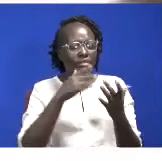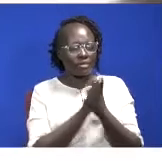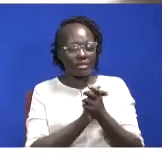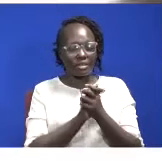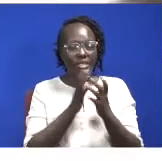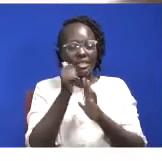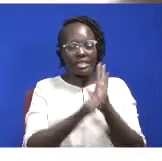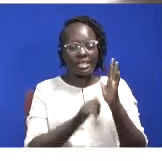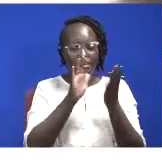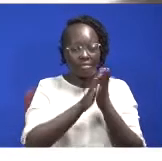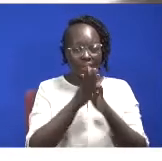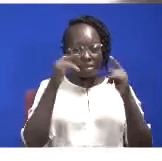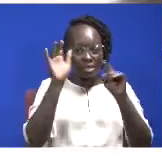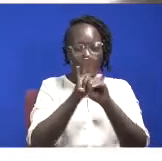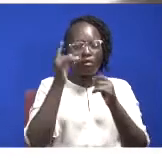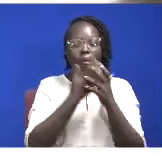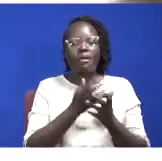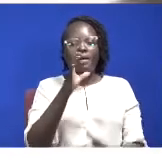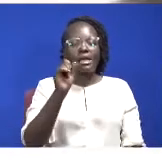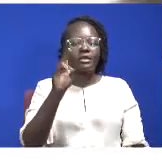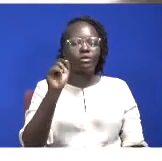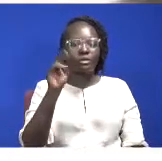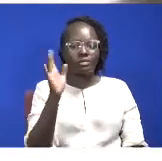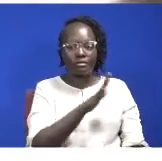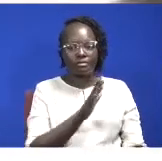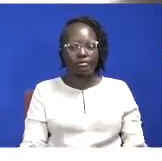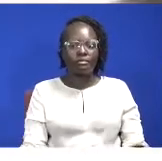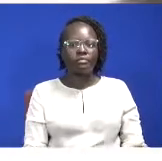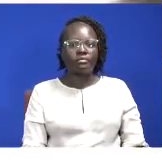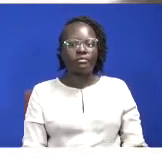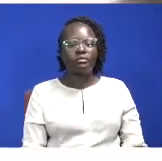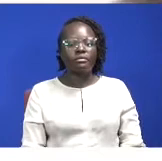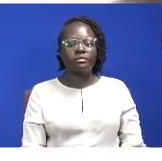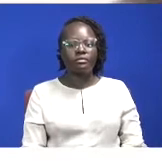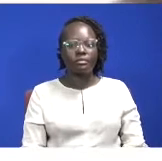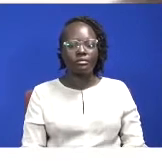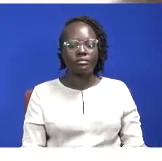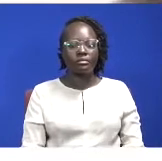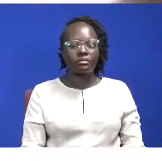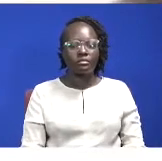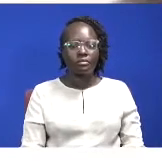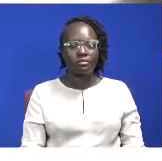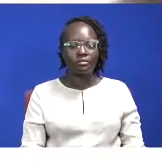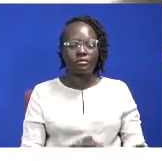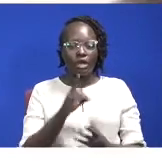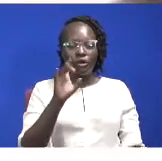which turned out successful for baby Curson. Dolly Mirigi, Hope TV from Kenyatta National Hospital, Nairobi.